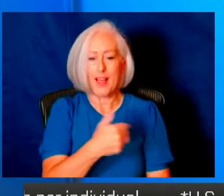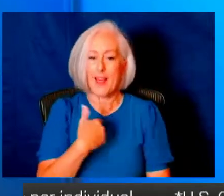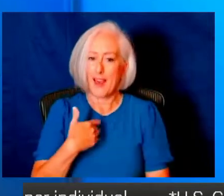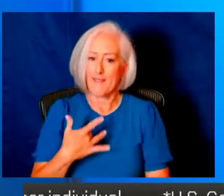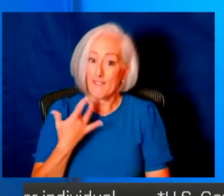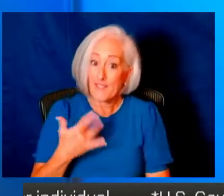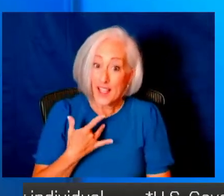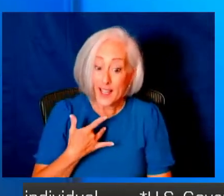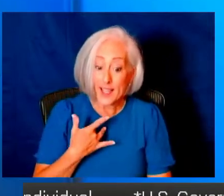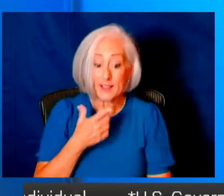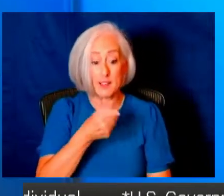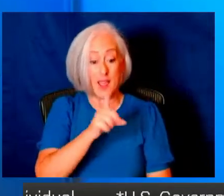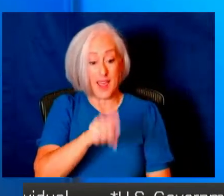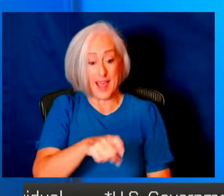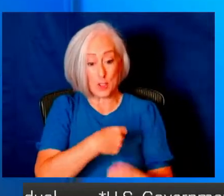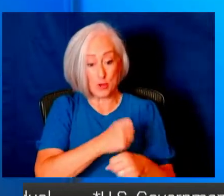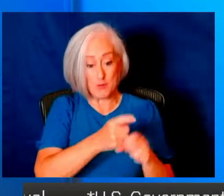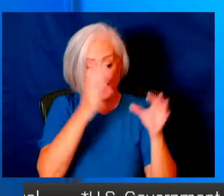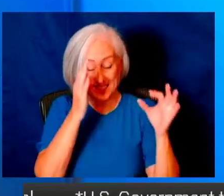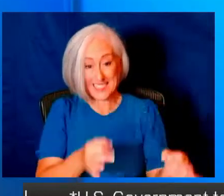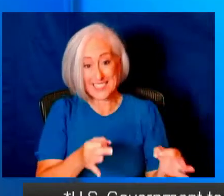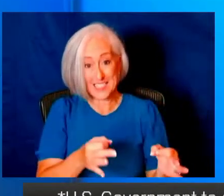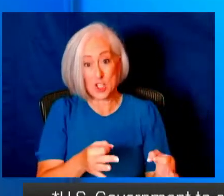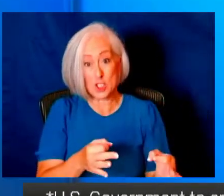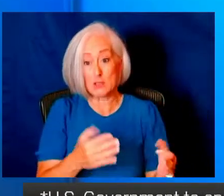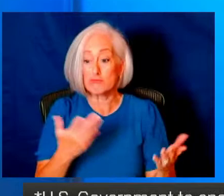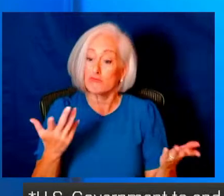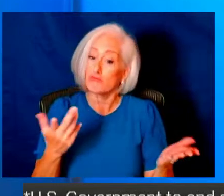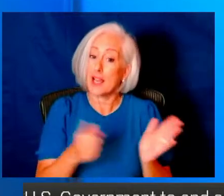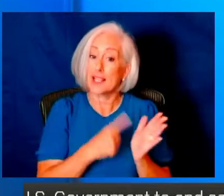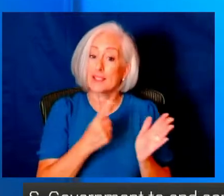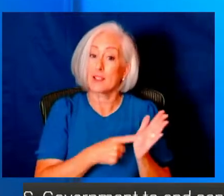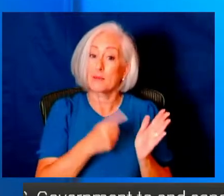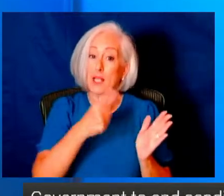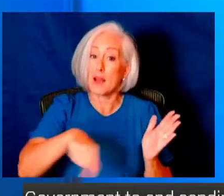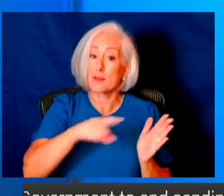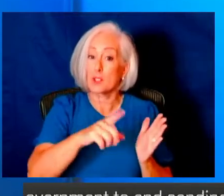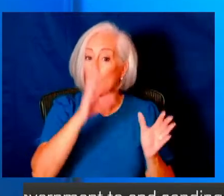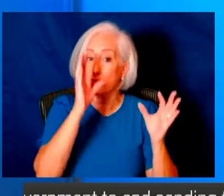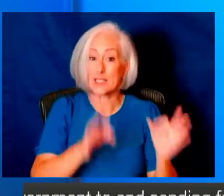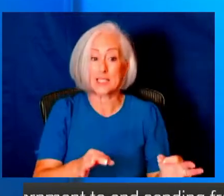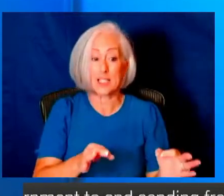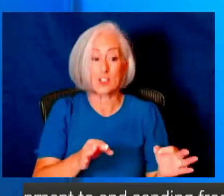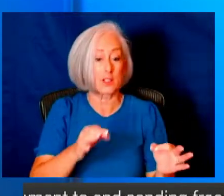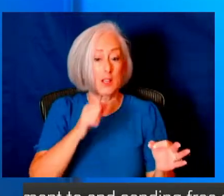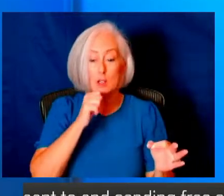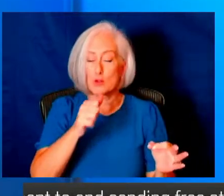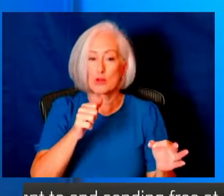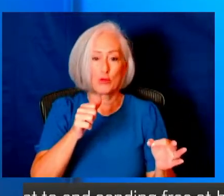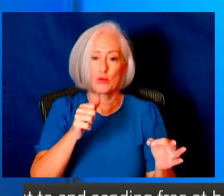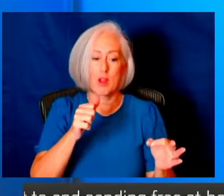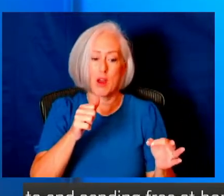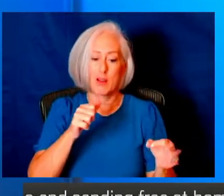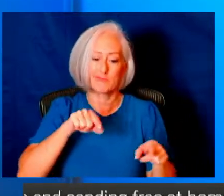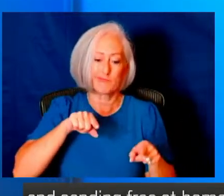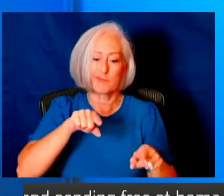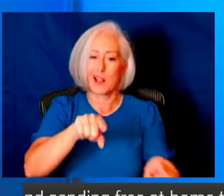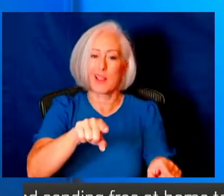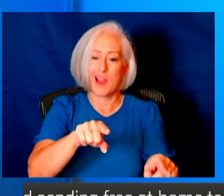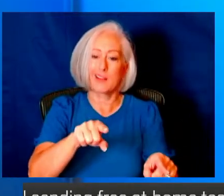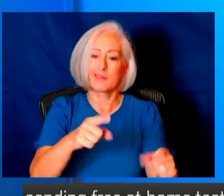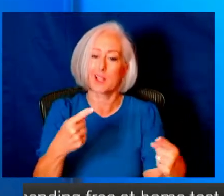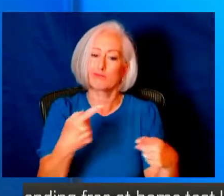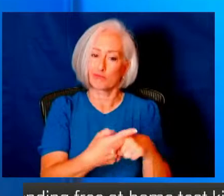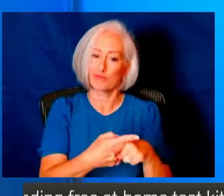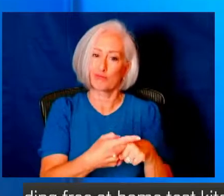make decisions that we have to make. And sometimes those decisions don't align well. But that's the reality of